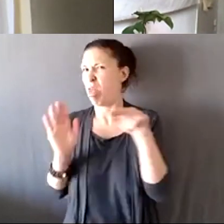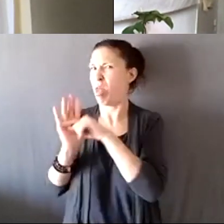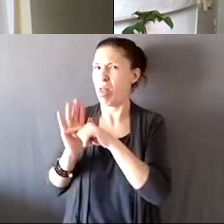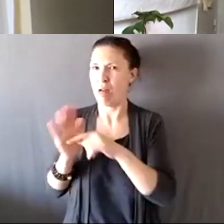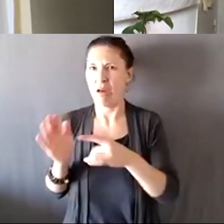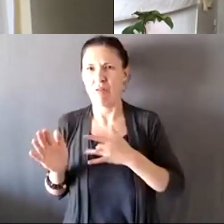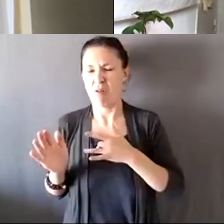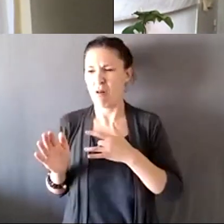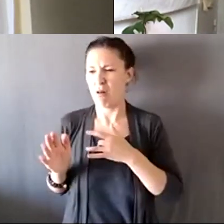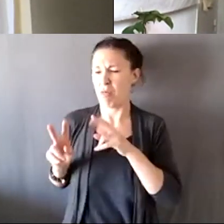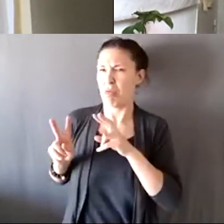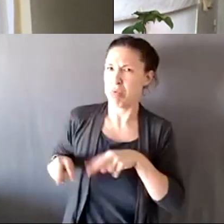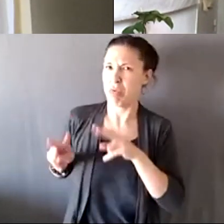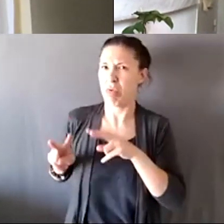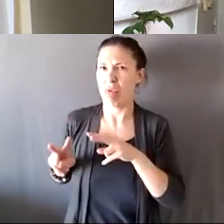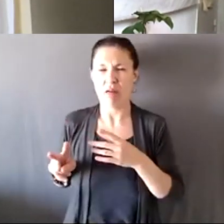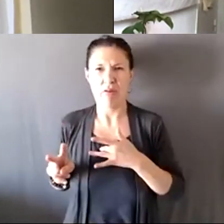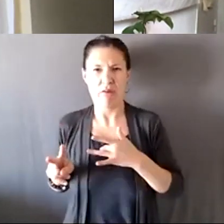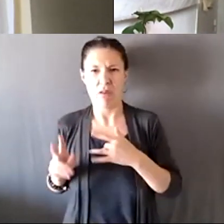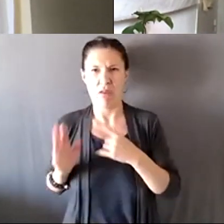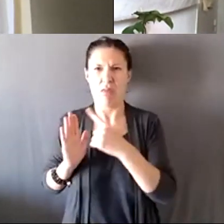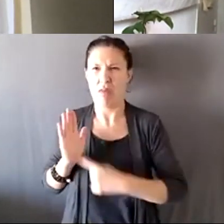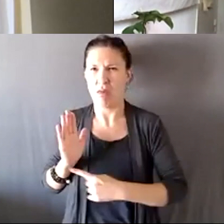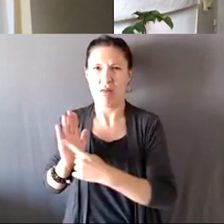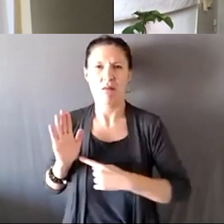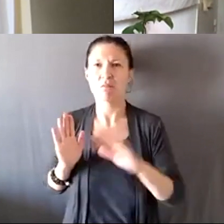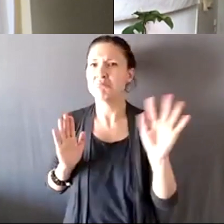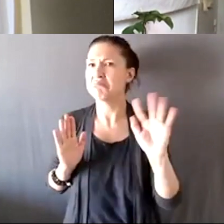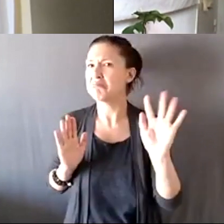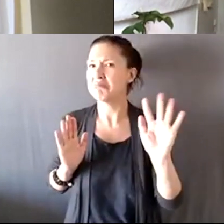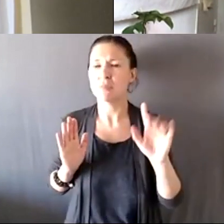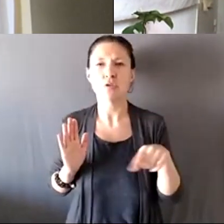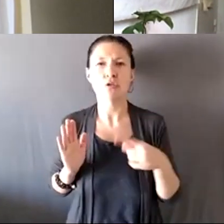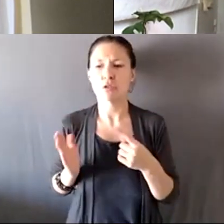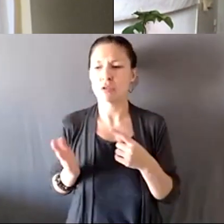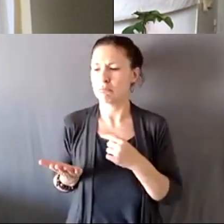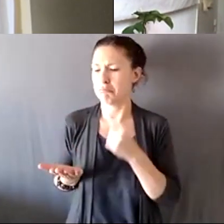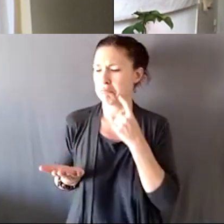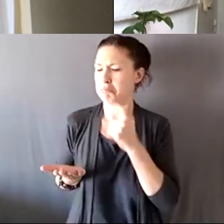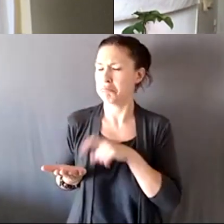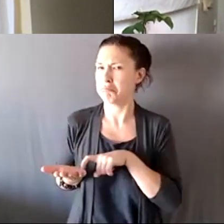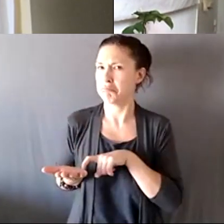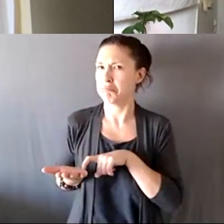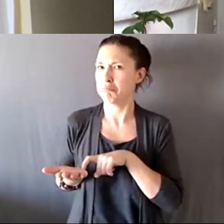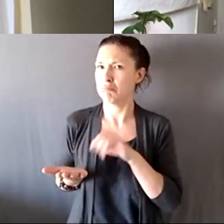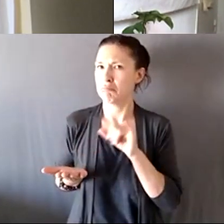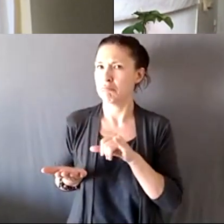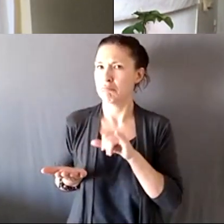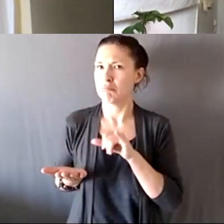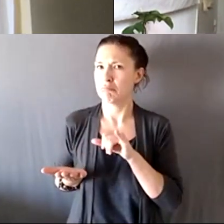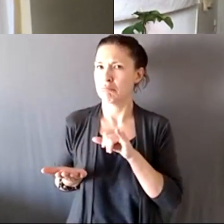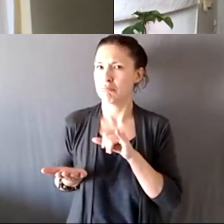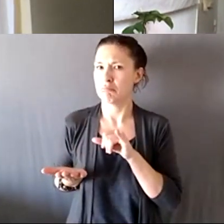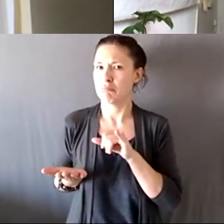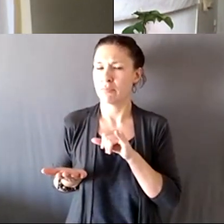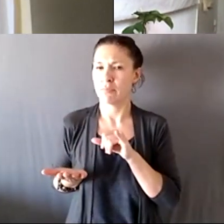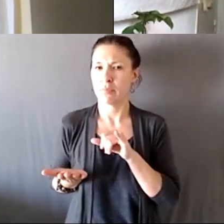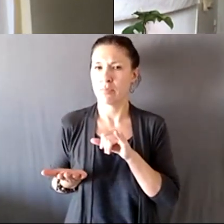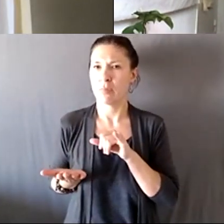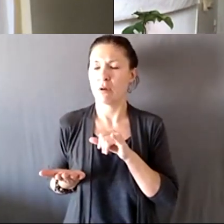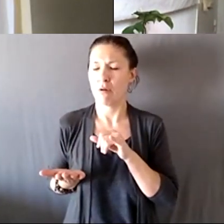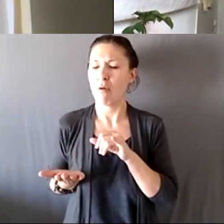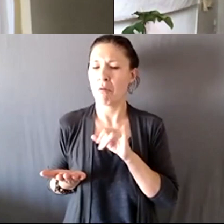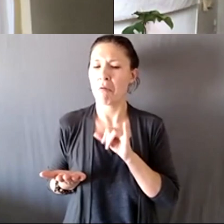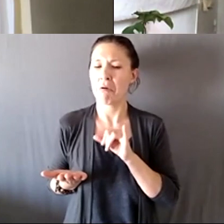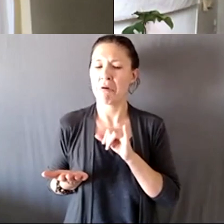them. Take note of them and just make space to acknowledge that they're there.